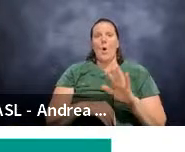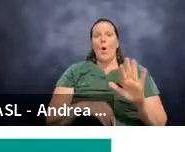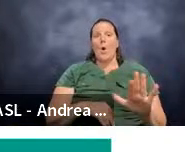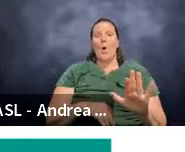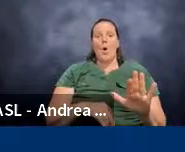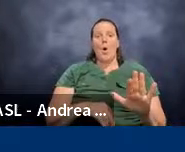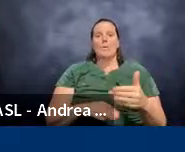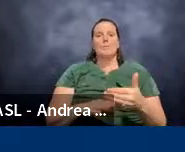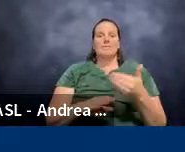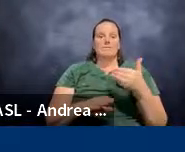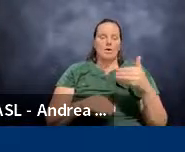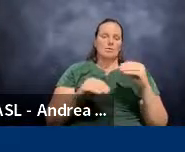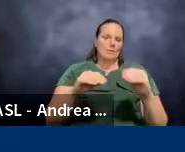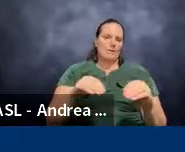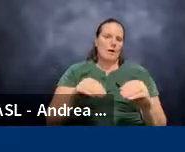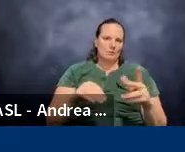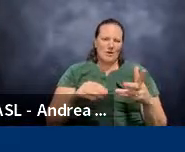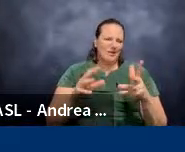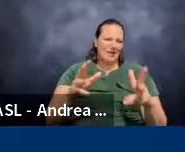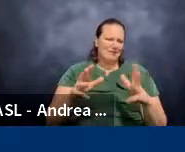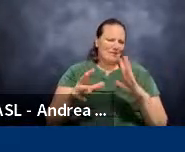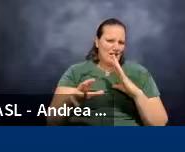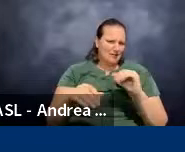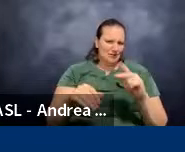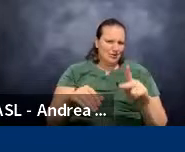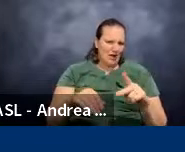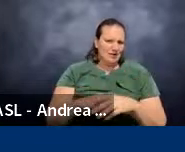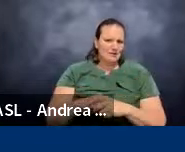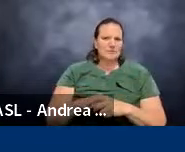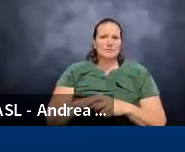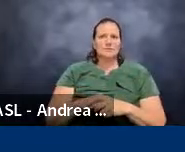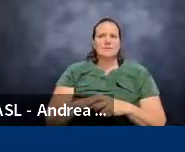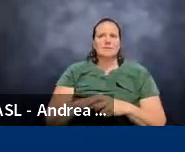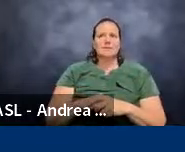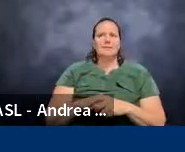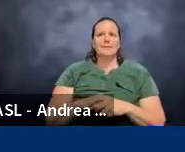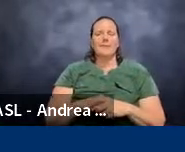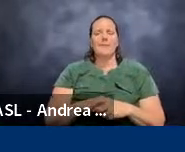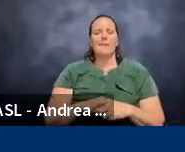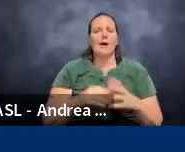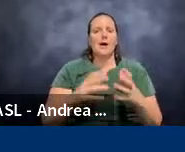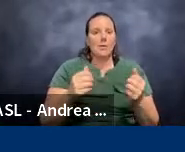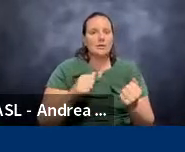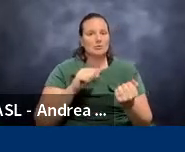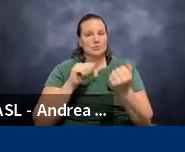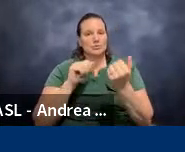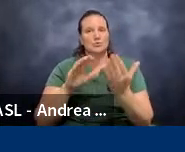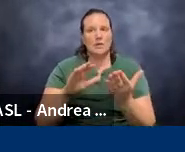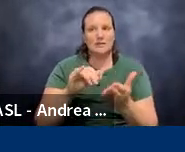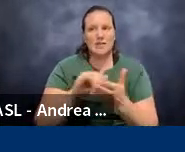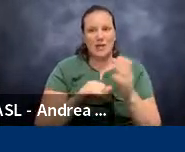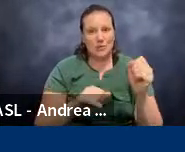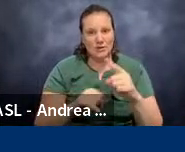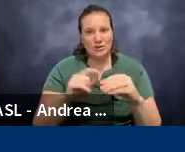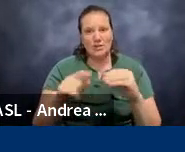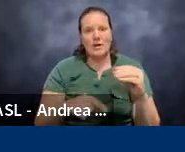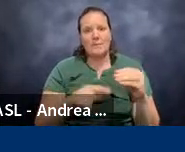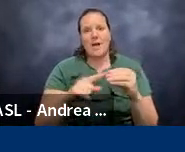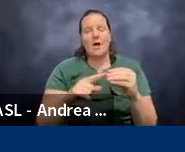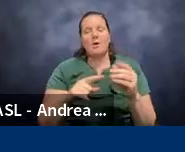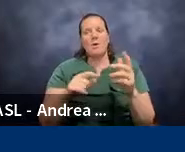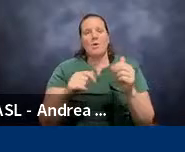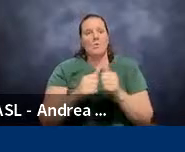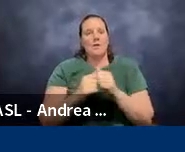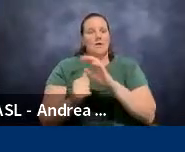before you move on, or you can leave it there. It's okay. So I wanted to address the question we got about with